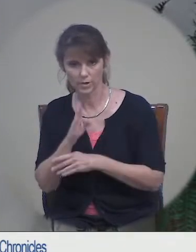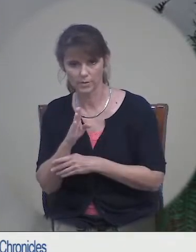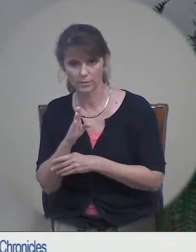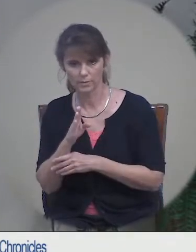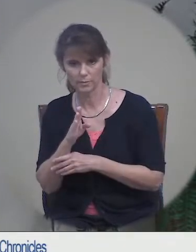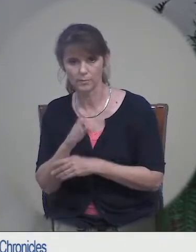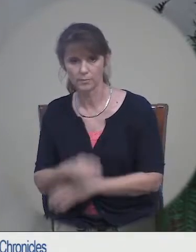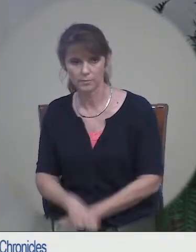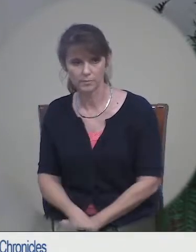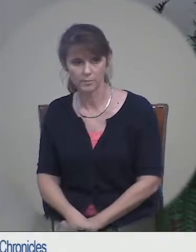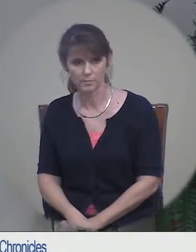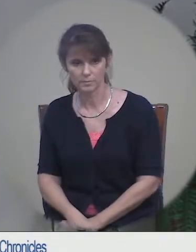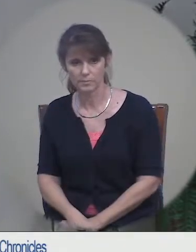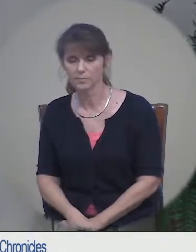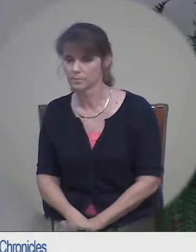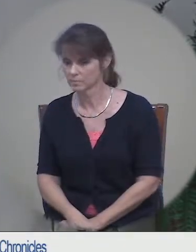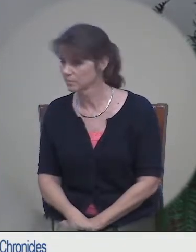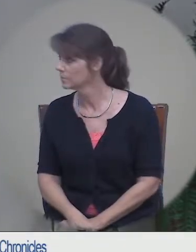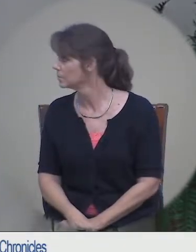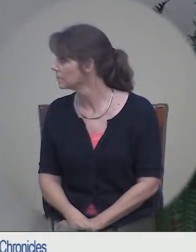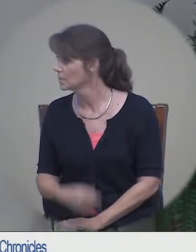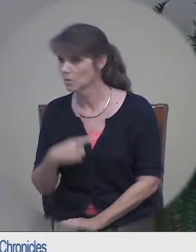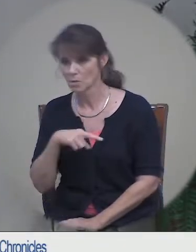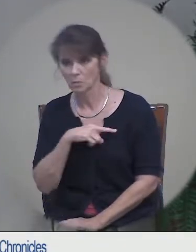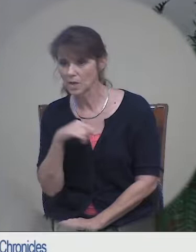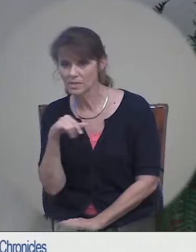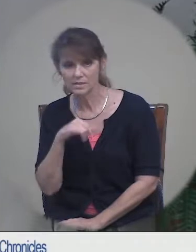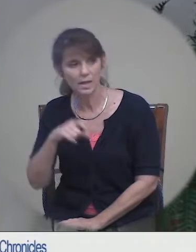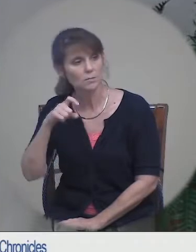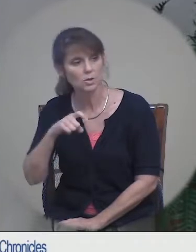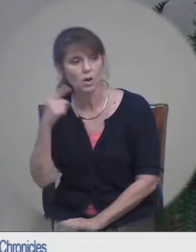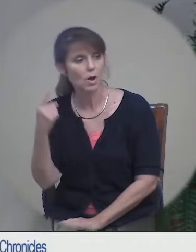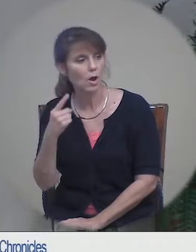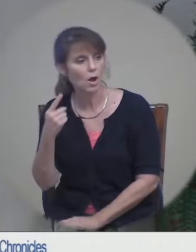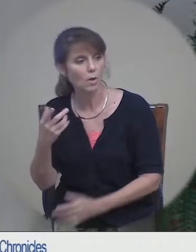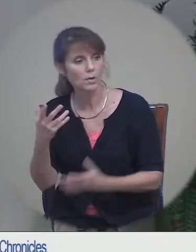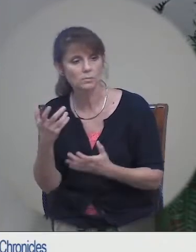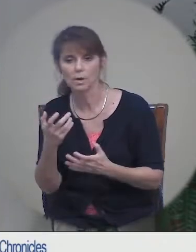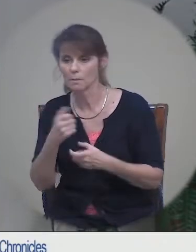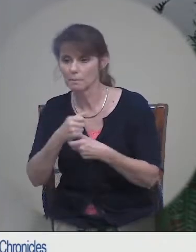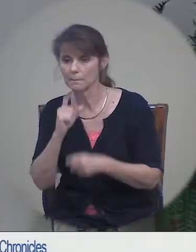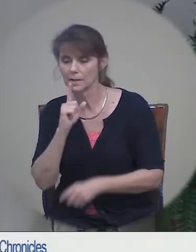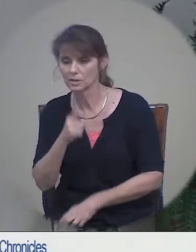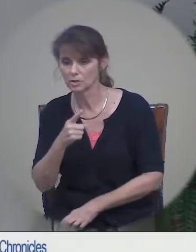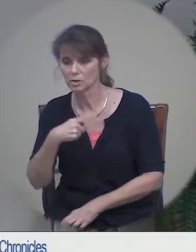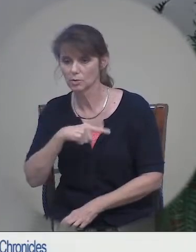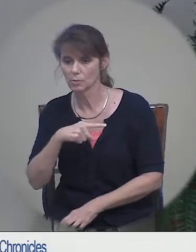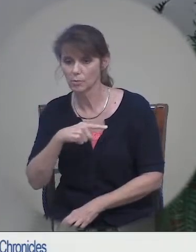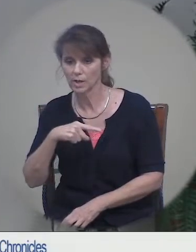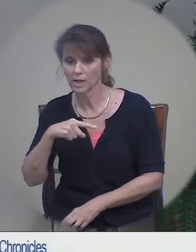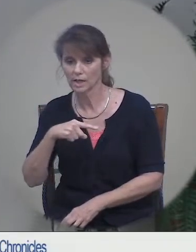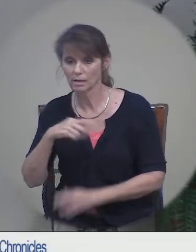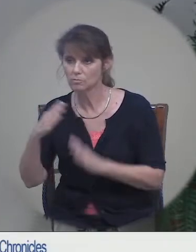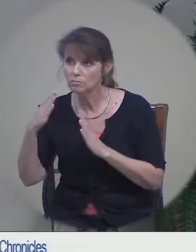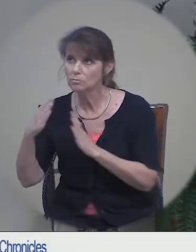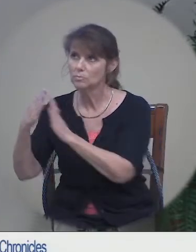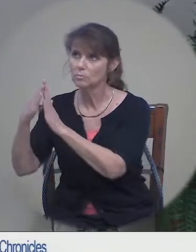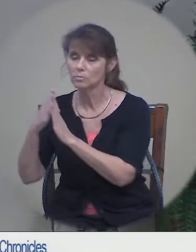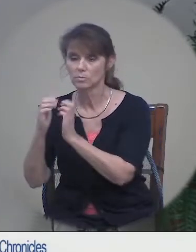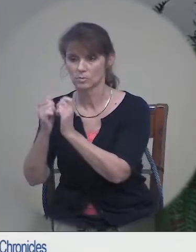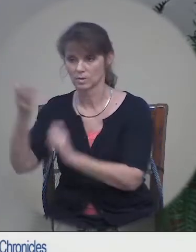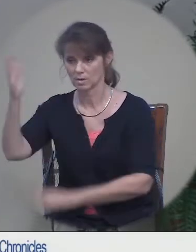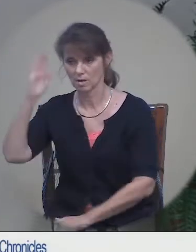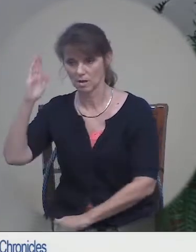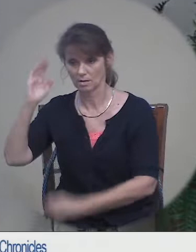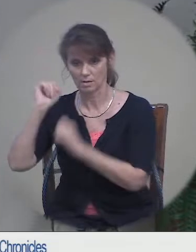we're always ought to be in the process of reforming. We ought to be making sure that we're bringing ourselves close to God. And I think there's a